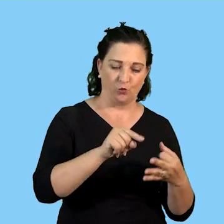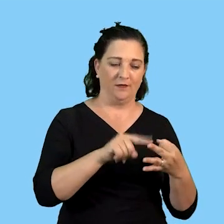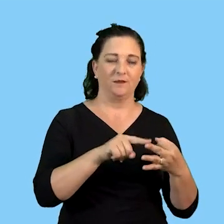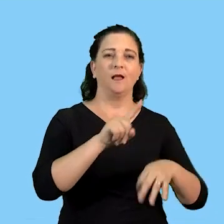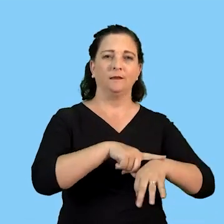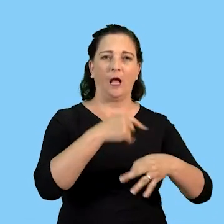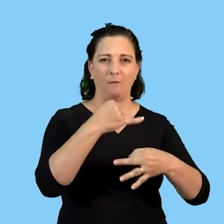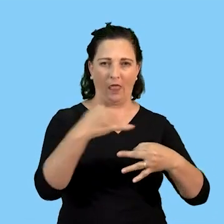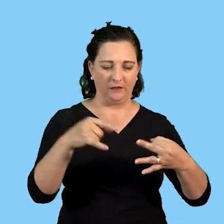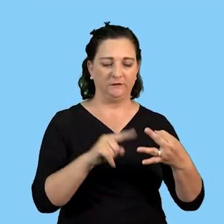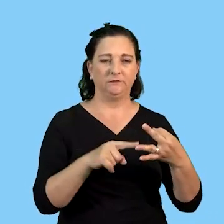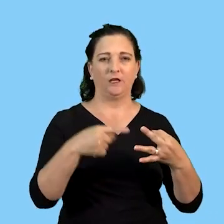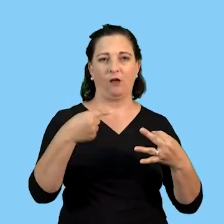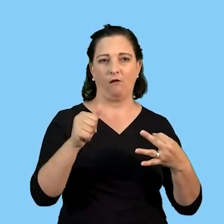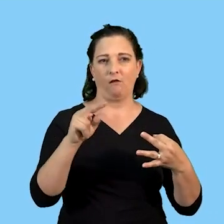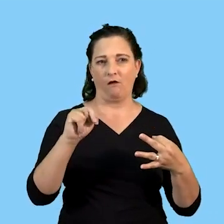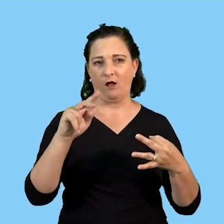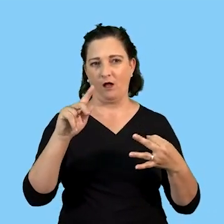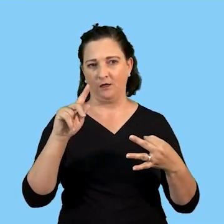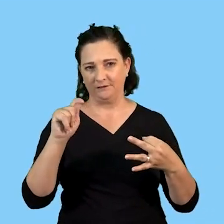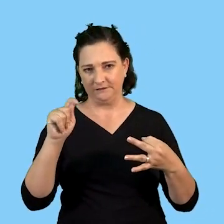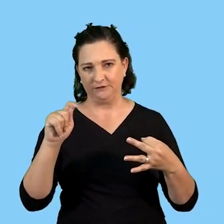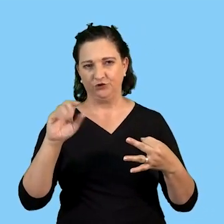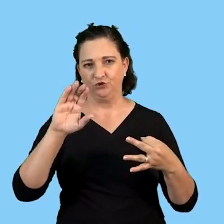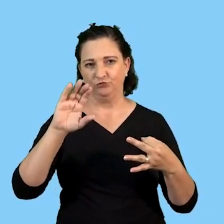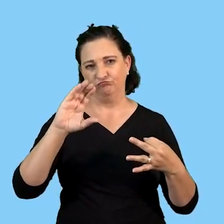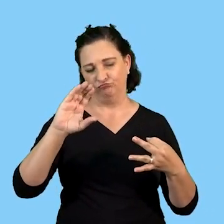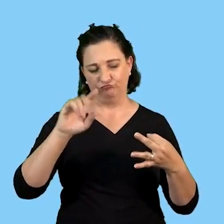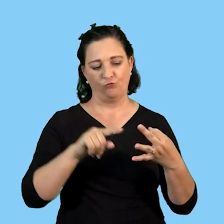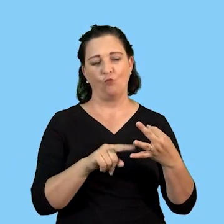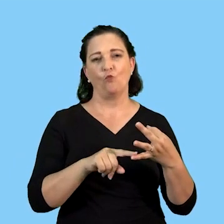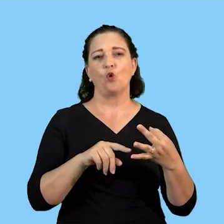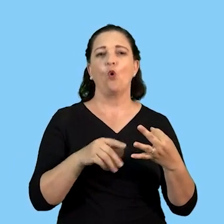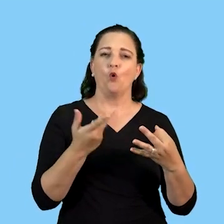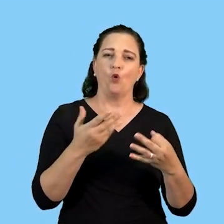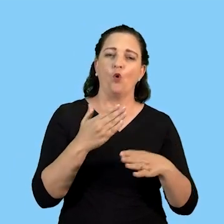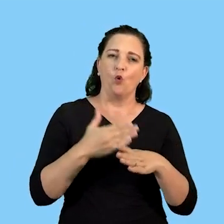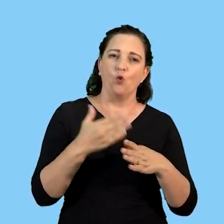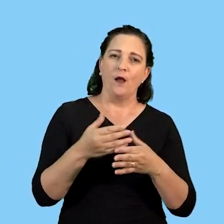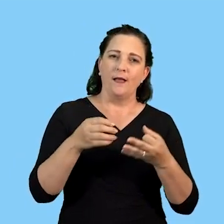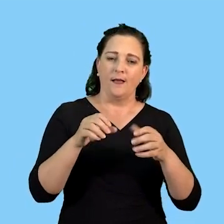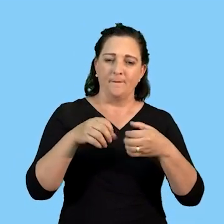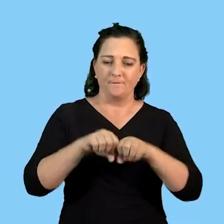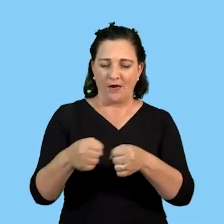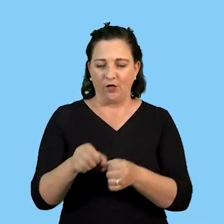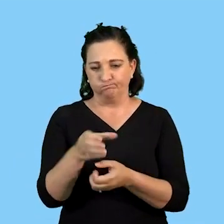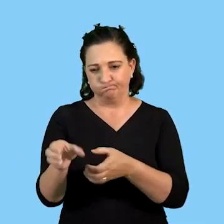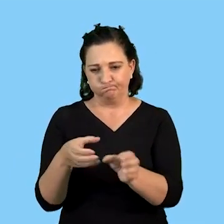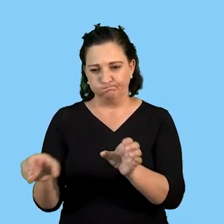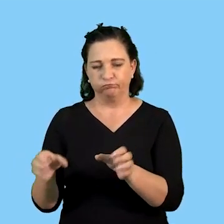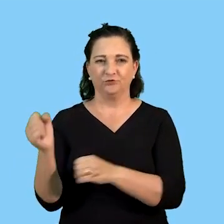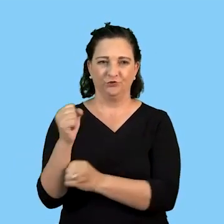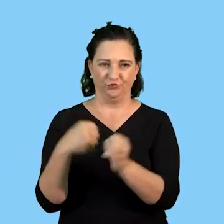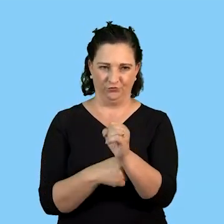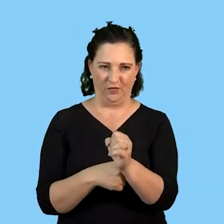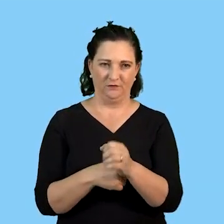namely your timelines, Gantt charts, or work breakdown structure and project planning, and must